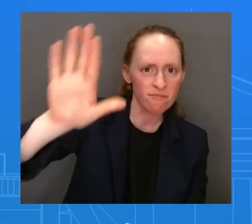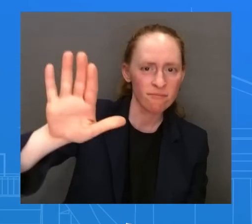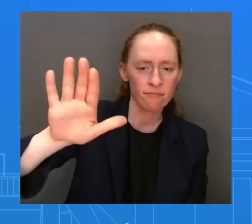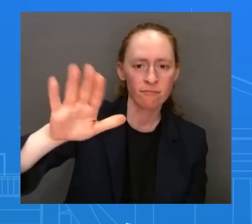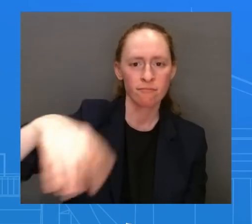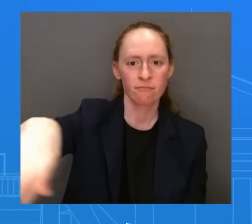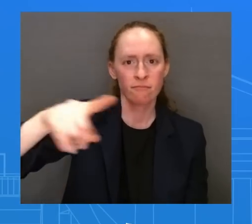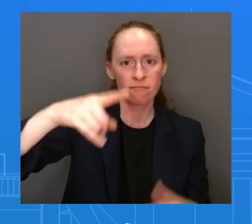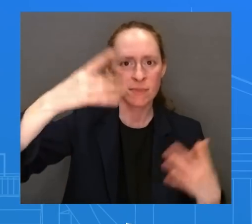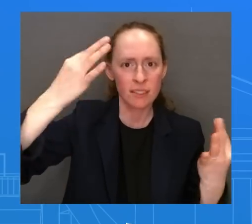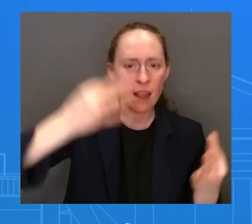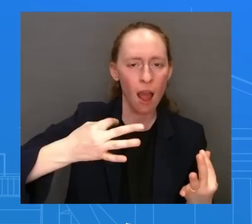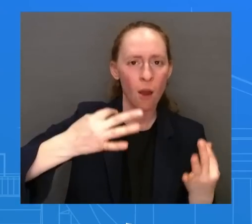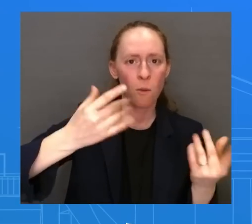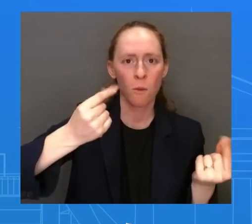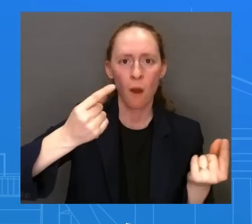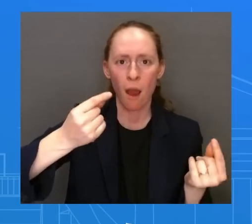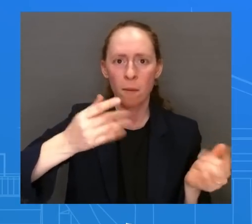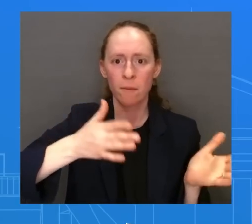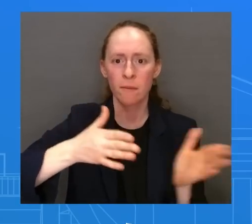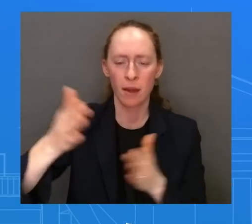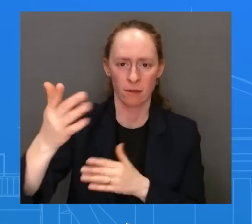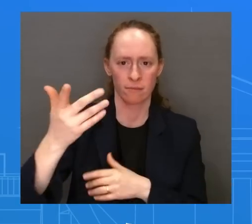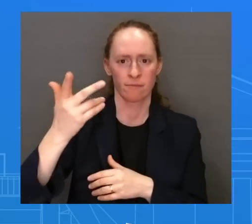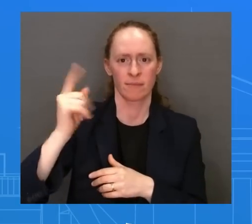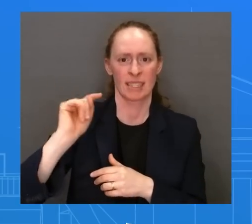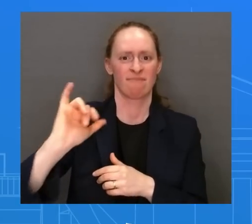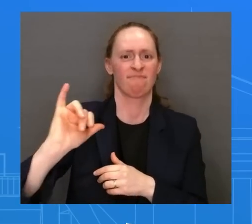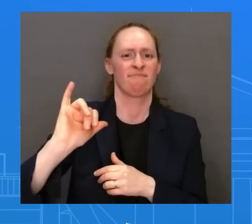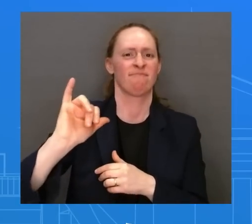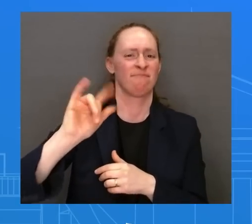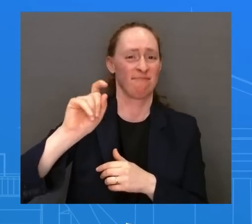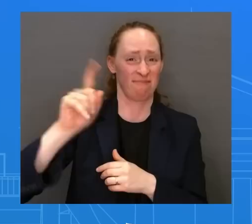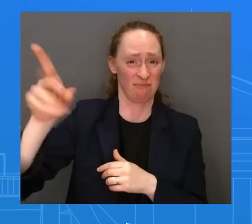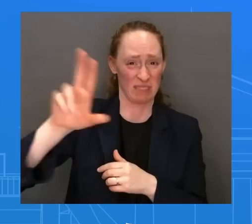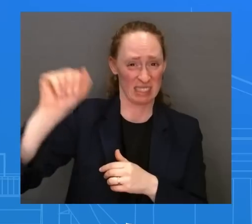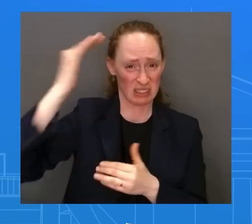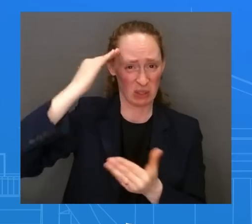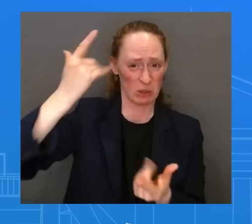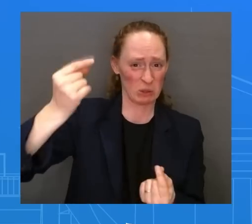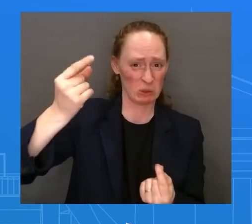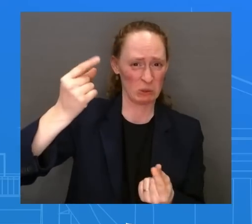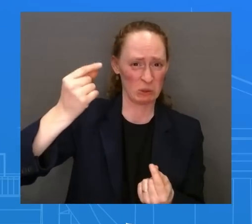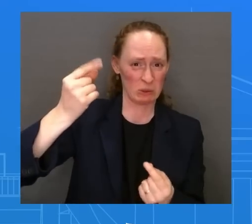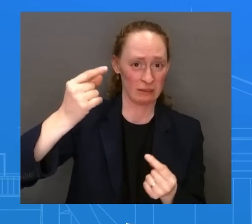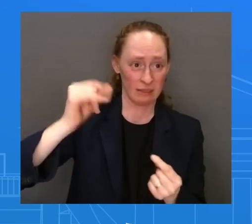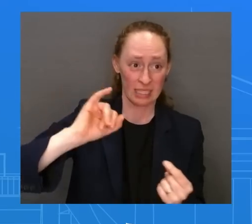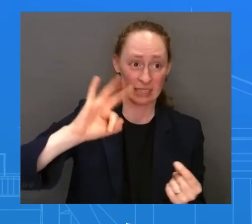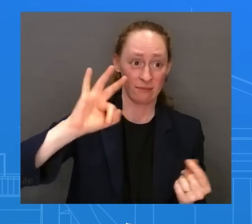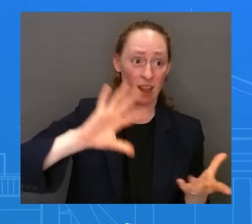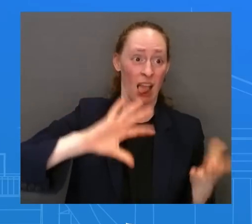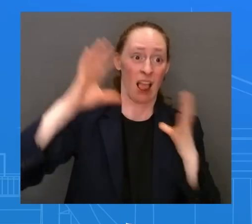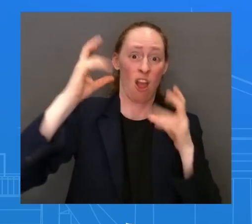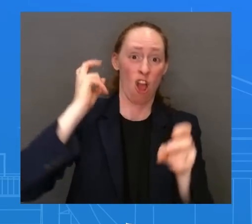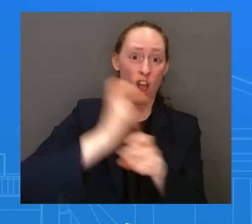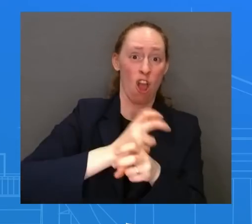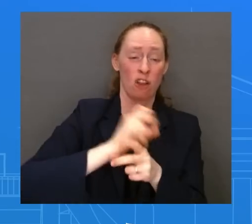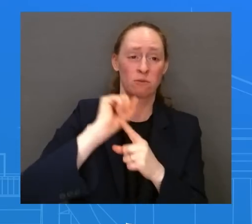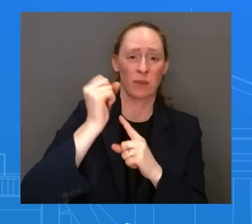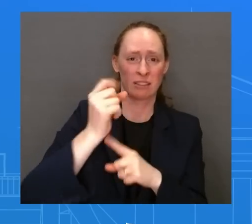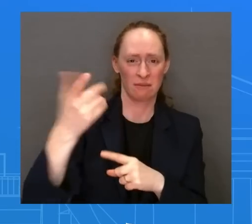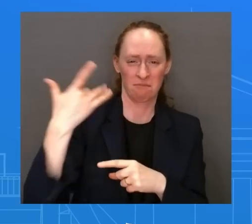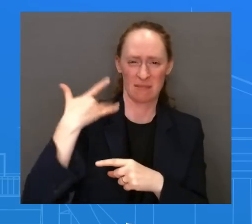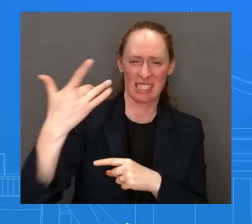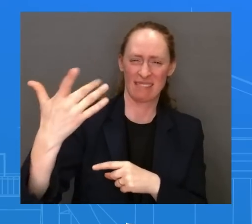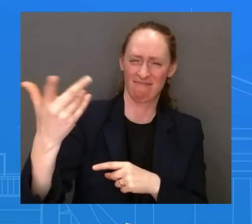difficult situations as in Afghanistan I would encourage them to look at what we have been able to